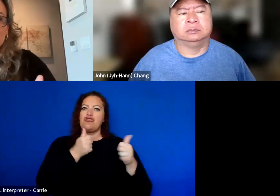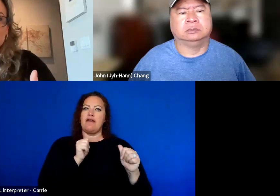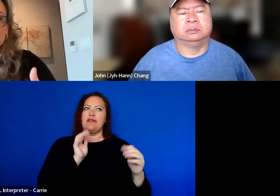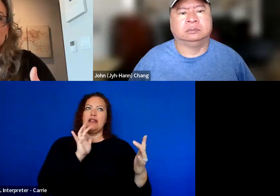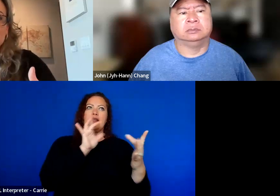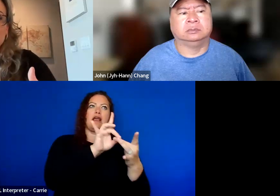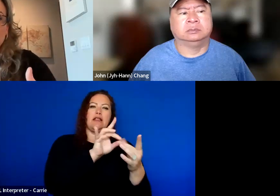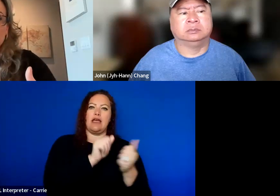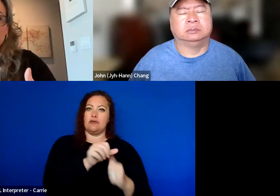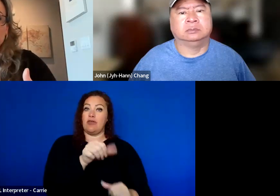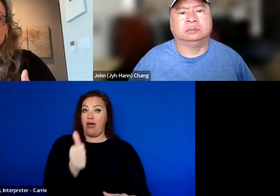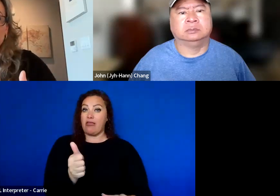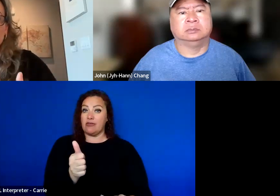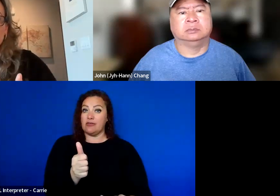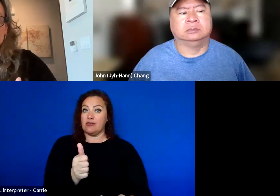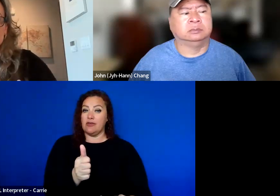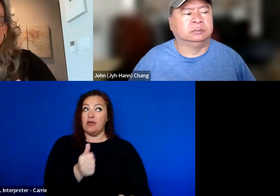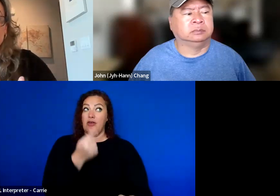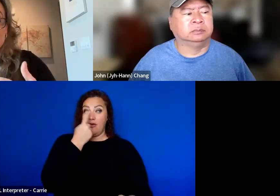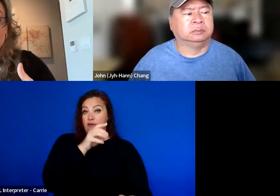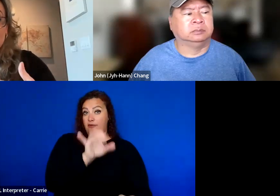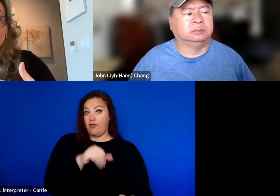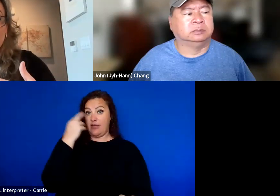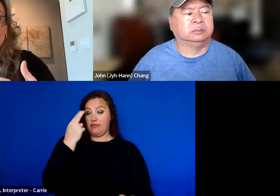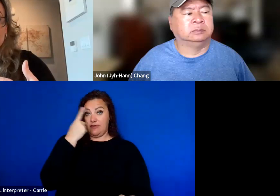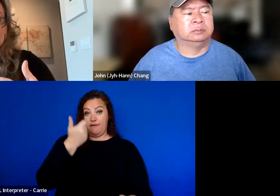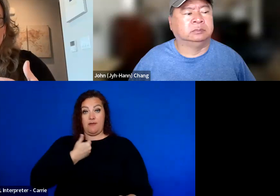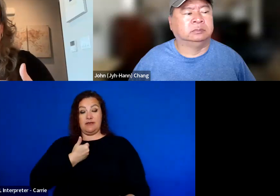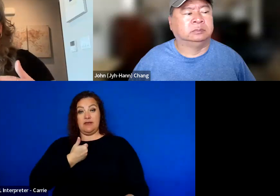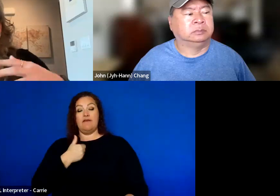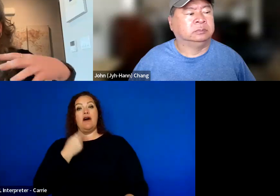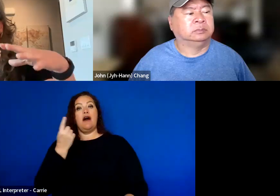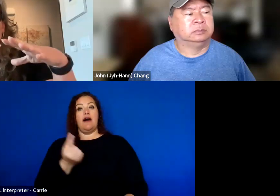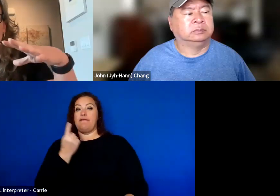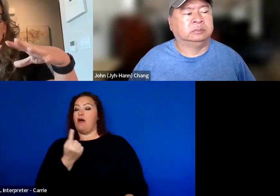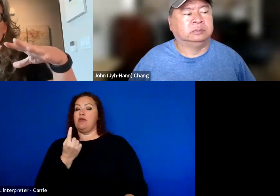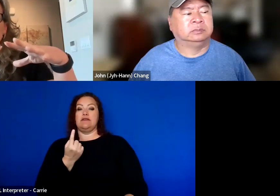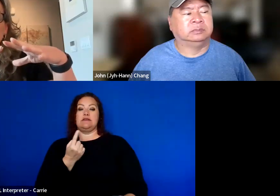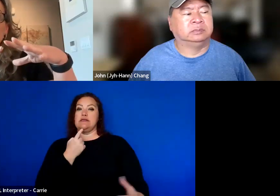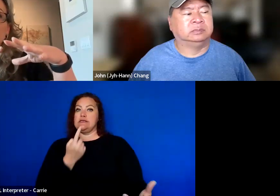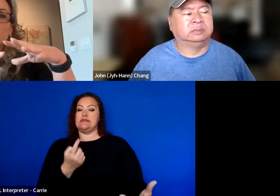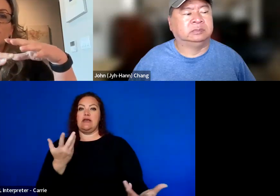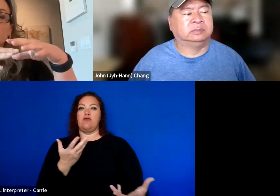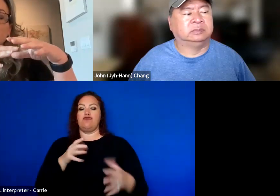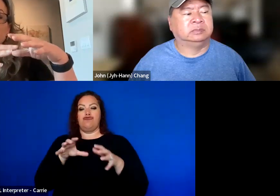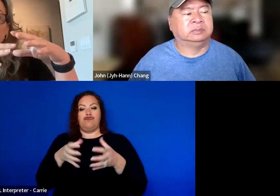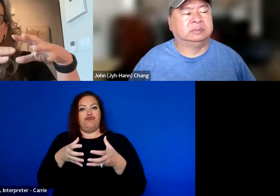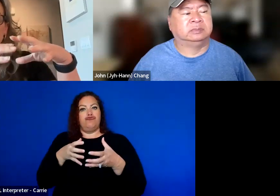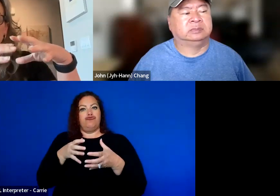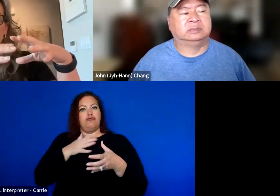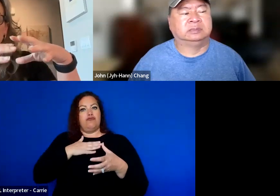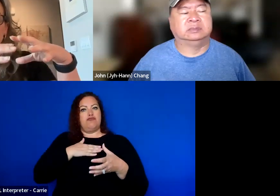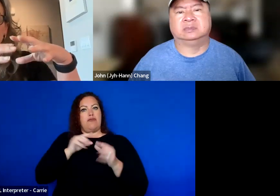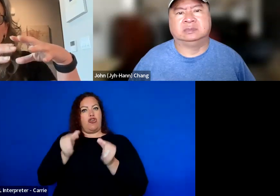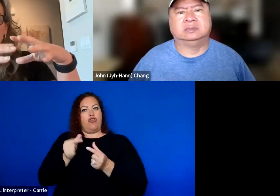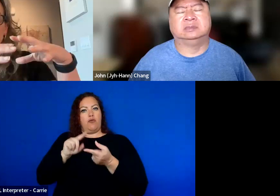with others. For that reason, for myself, I've always maintained a core group of friends